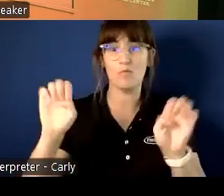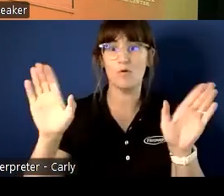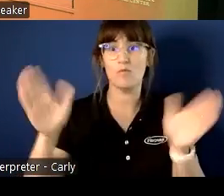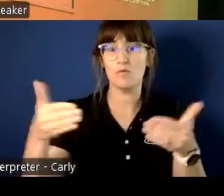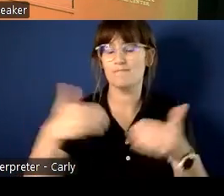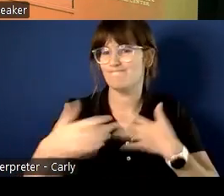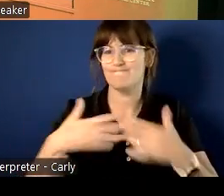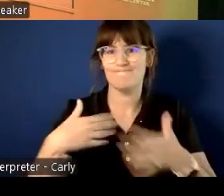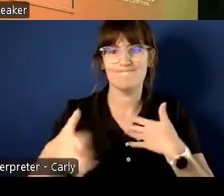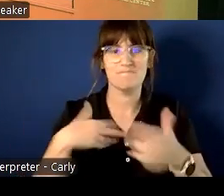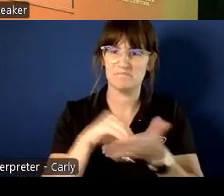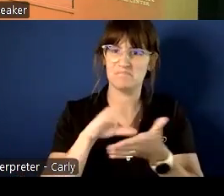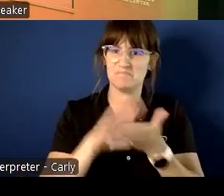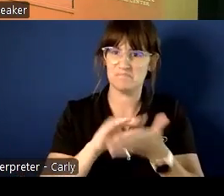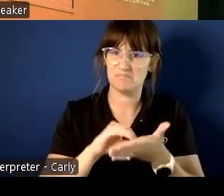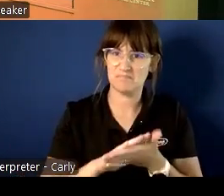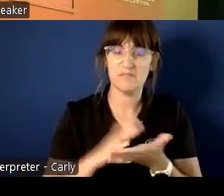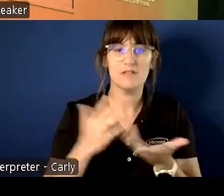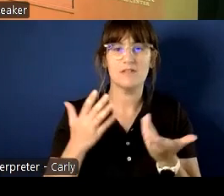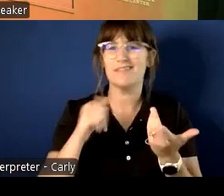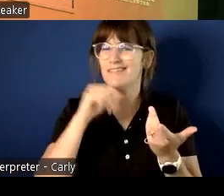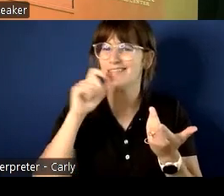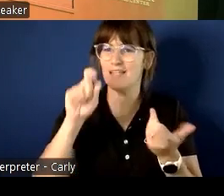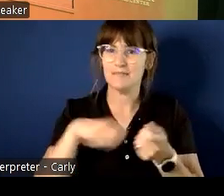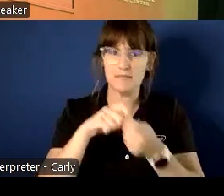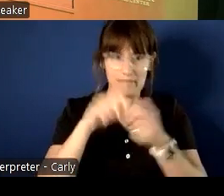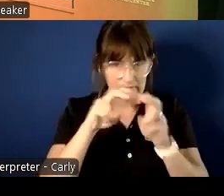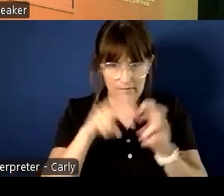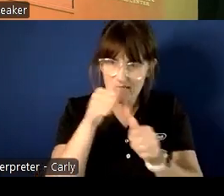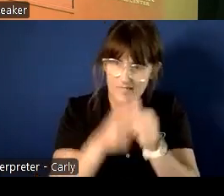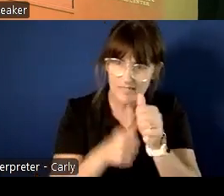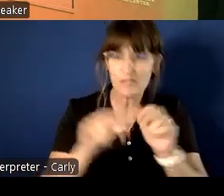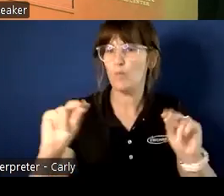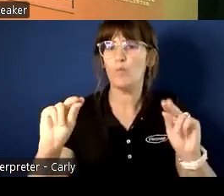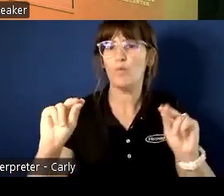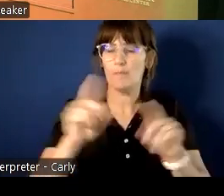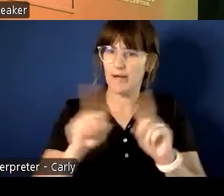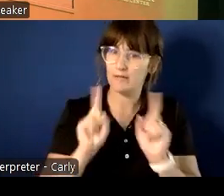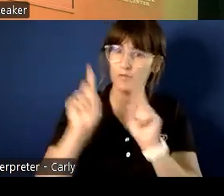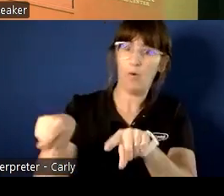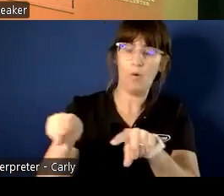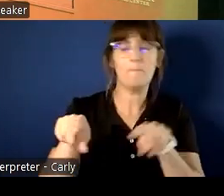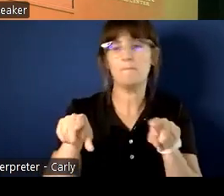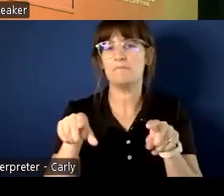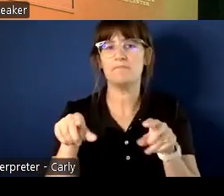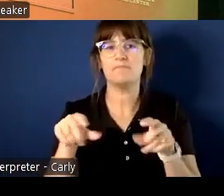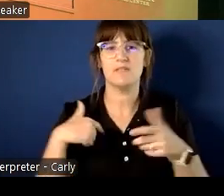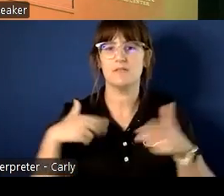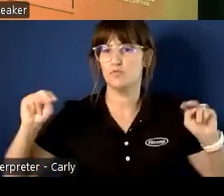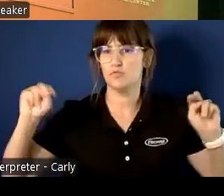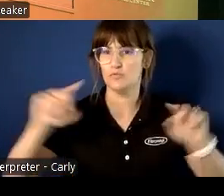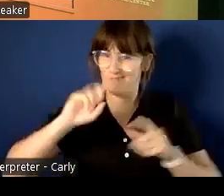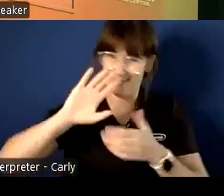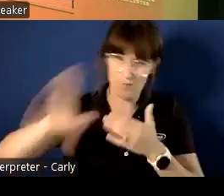to kind of tease out exactly what the underlying cause of an ED visit is. So I'm just going to stay agnostic and look at all